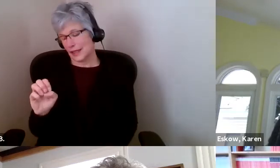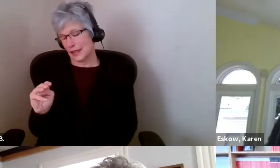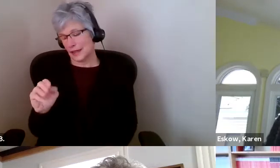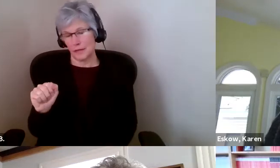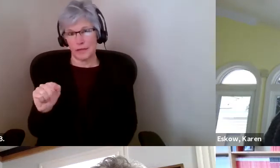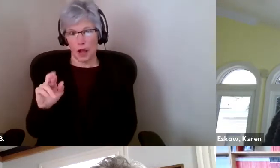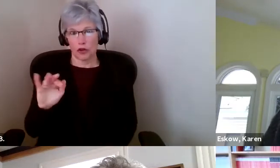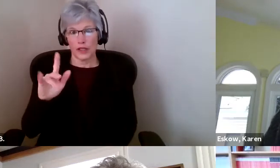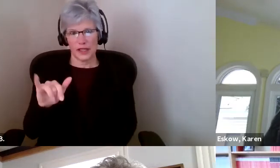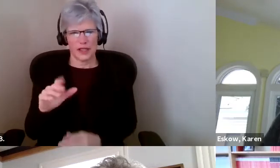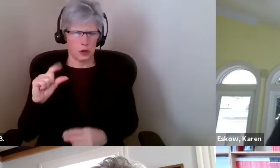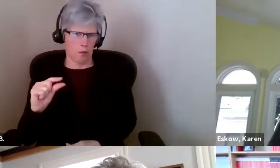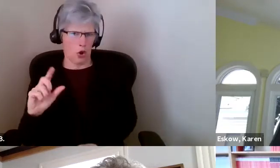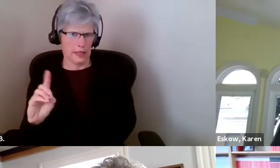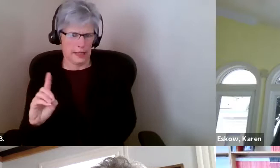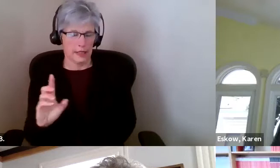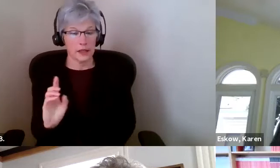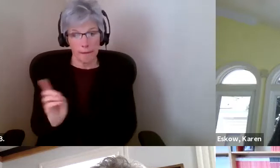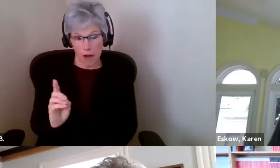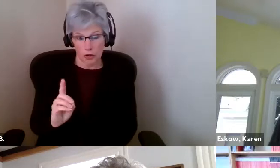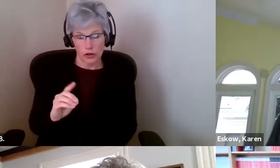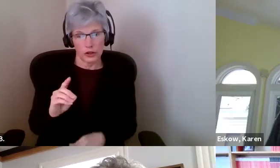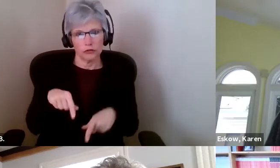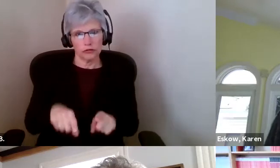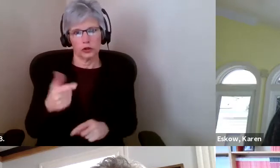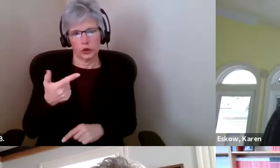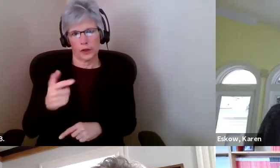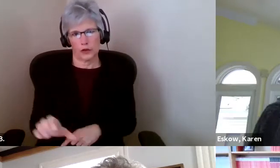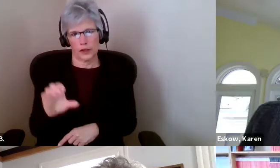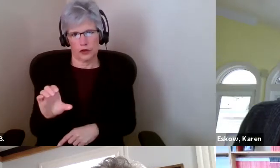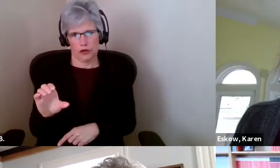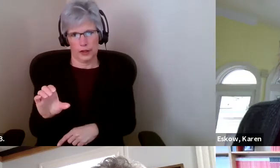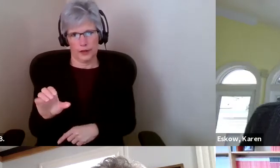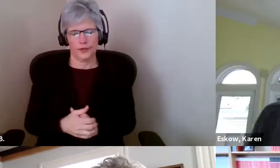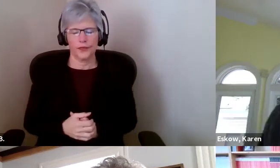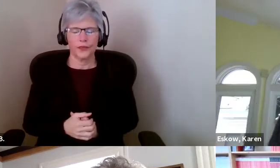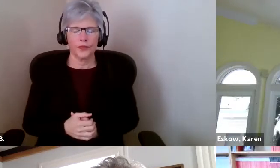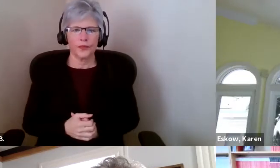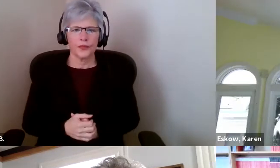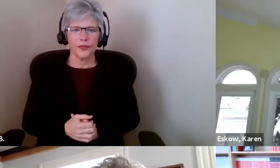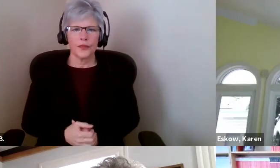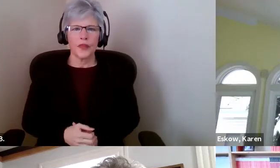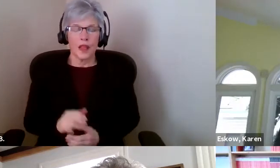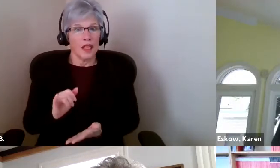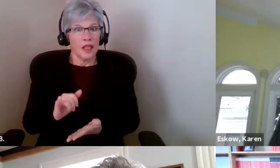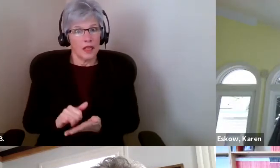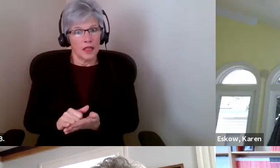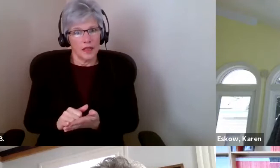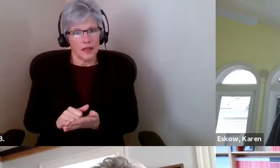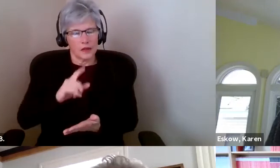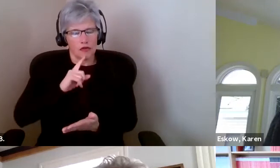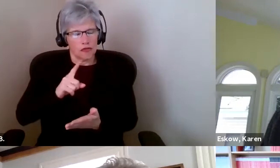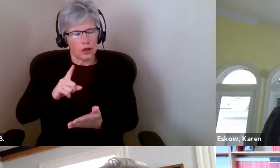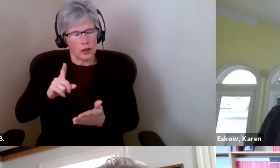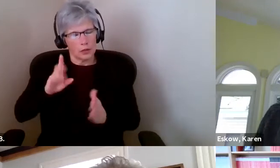So this is really something that has become really come front and center in the news, in